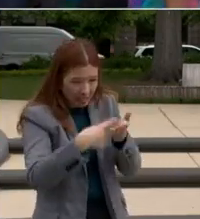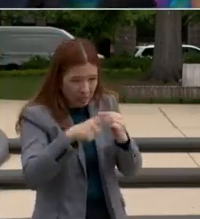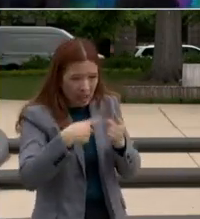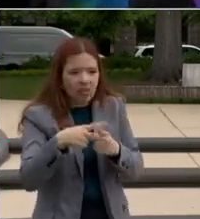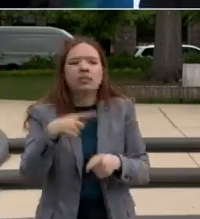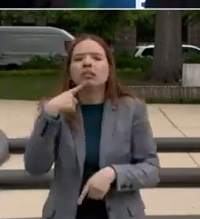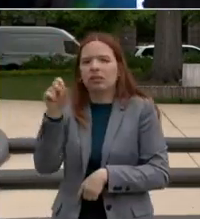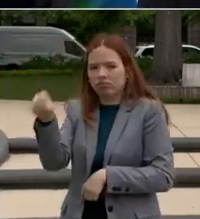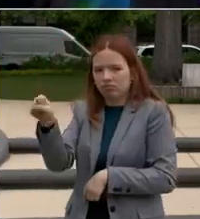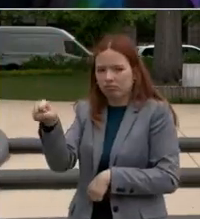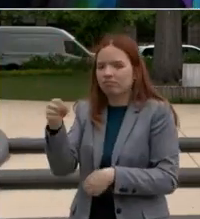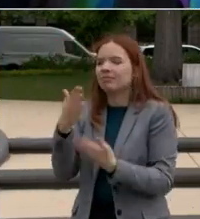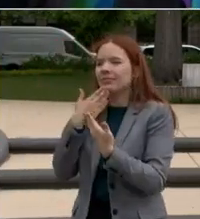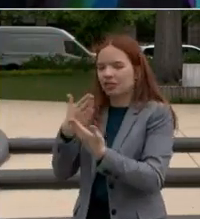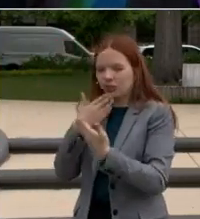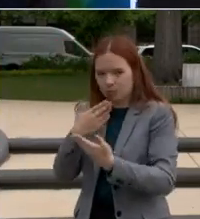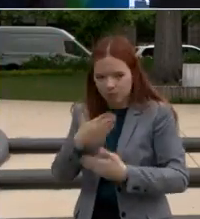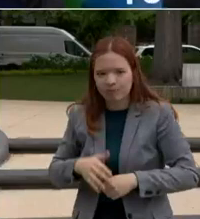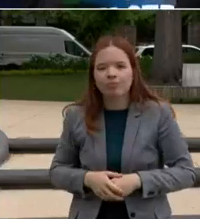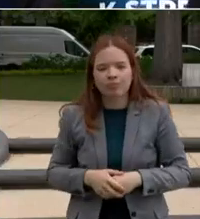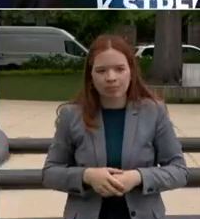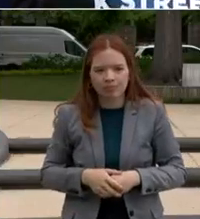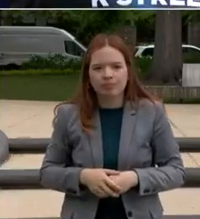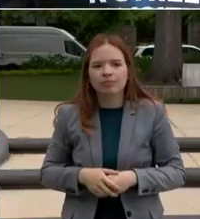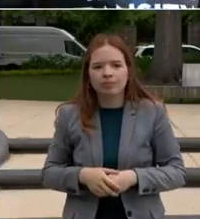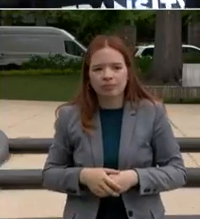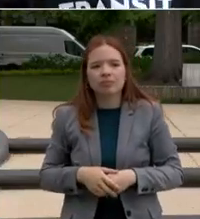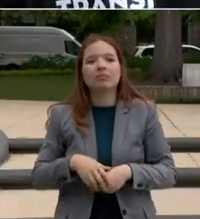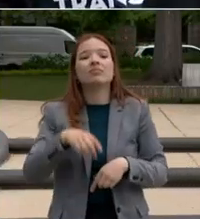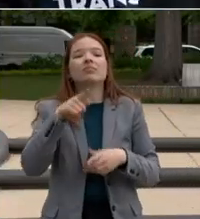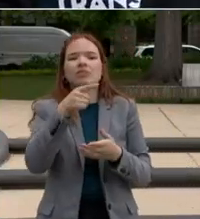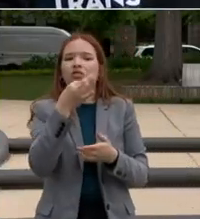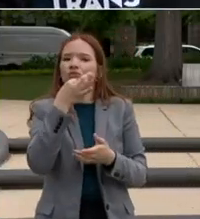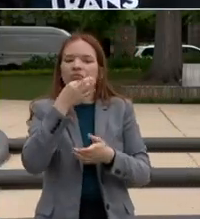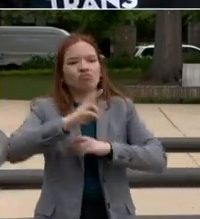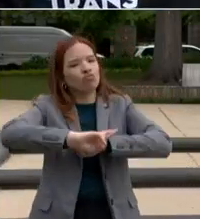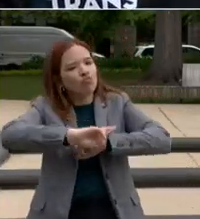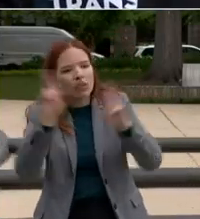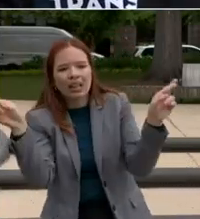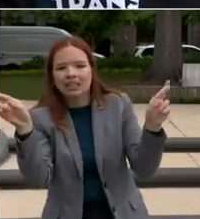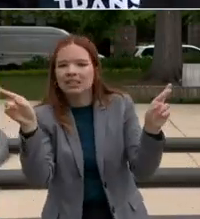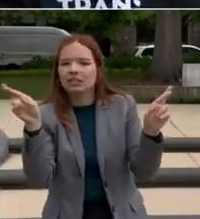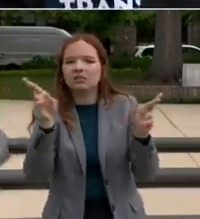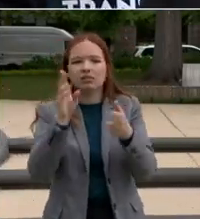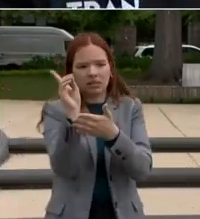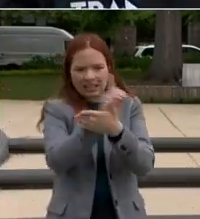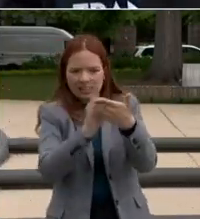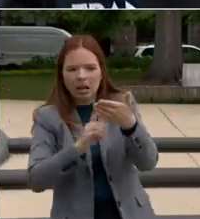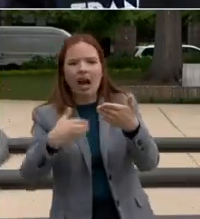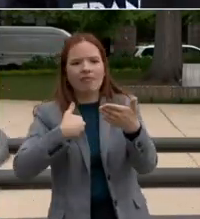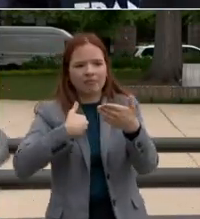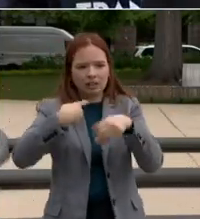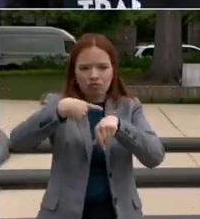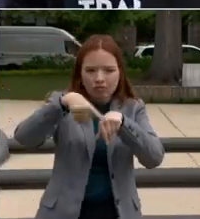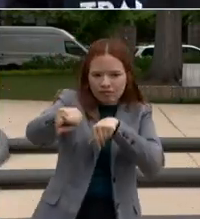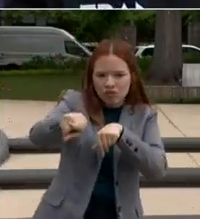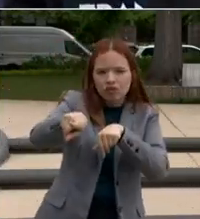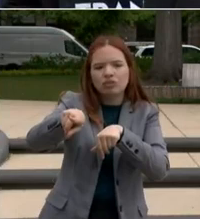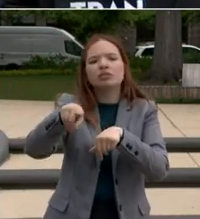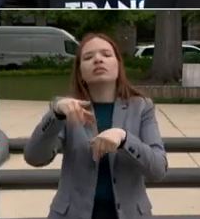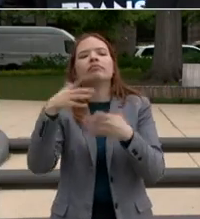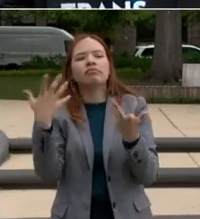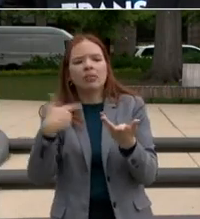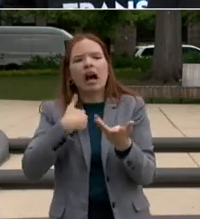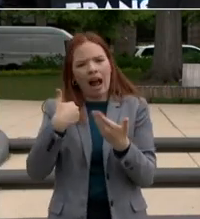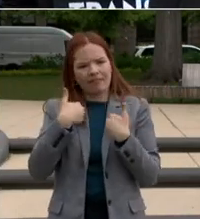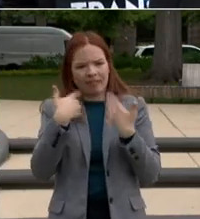Sure. Thanks again, Mayor. This project is about ready to go in terms of the design. As I referenced earlier, we're making some modifications based on some of